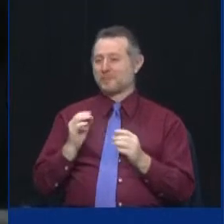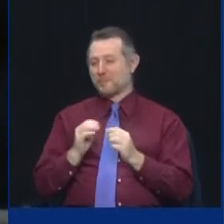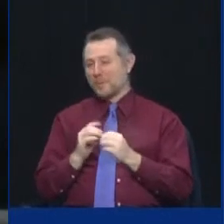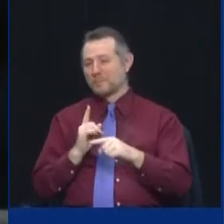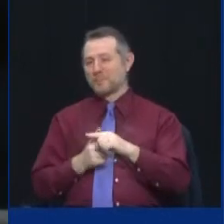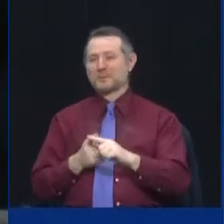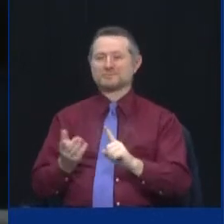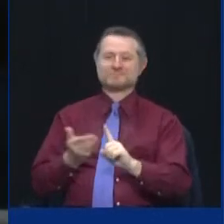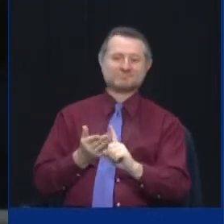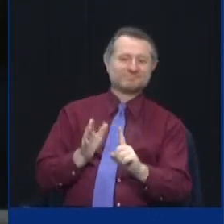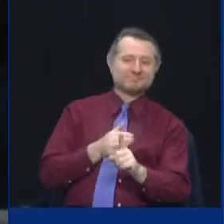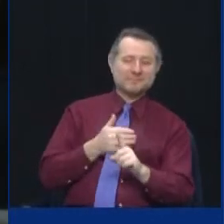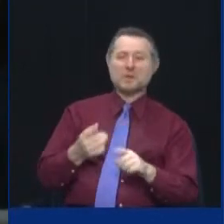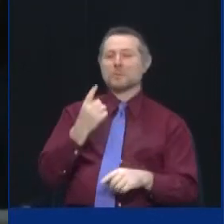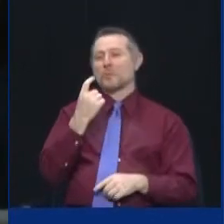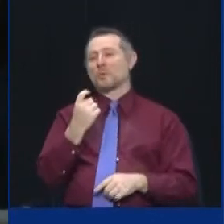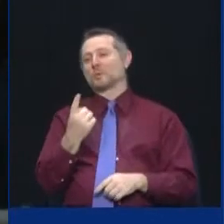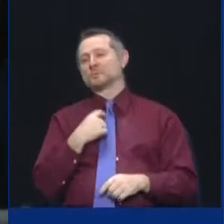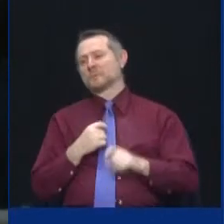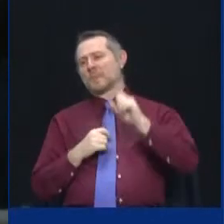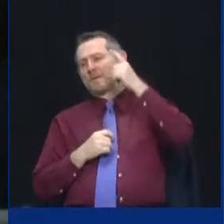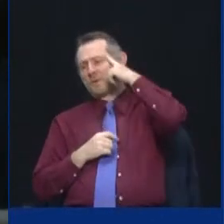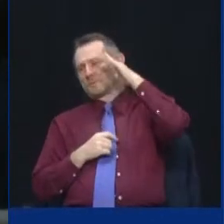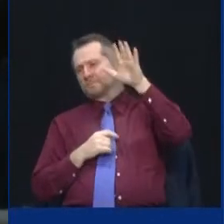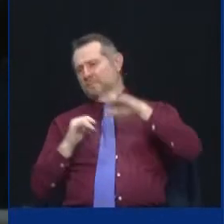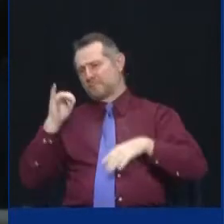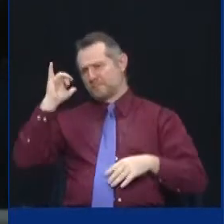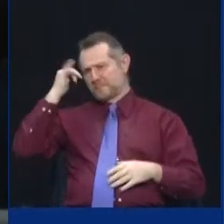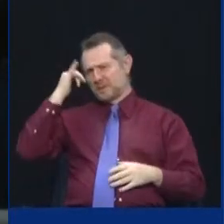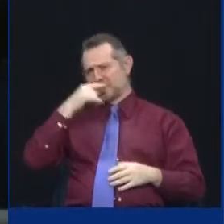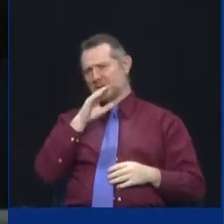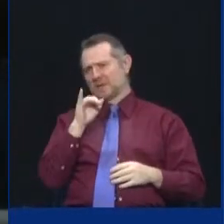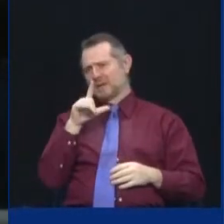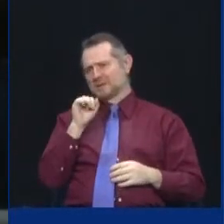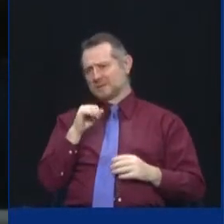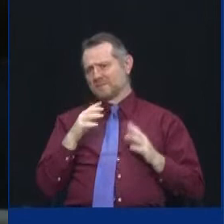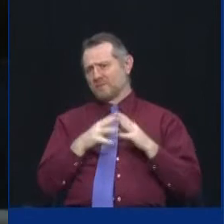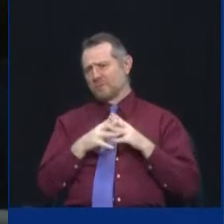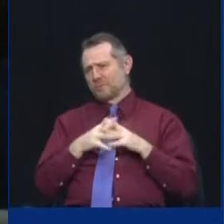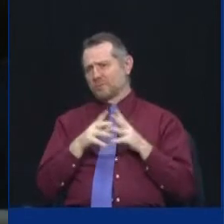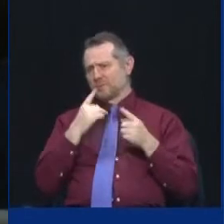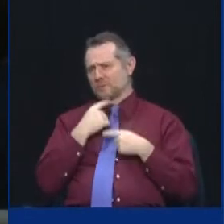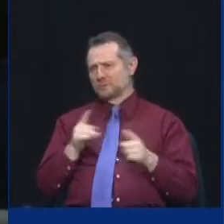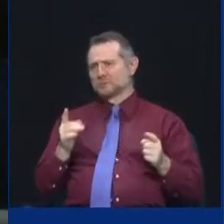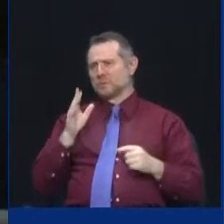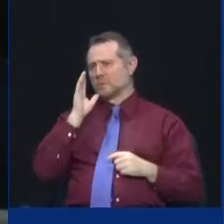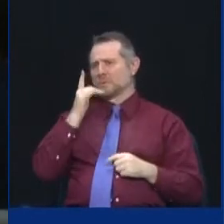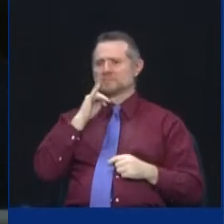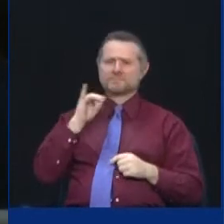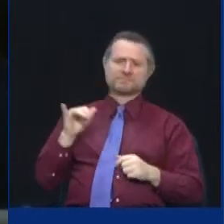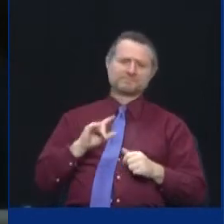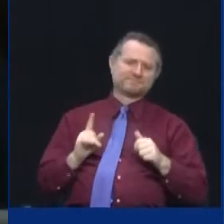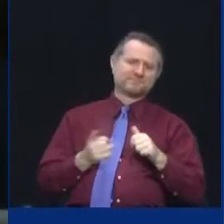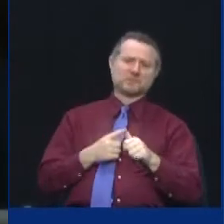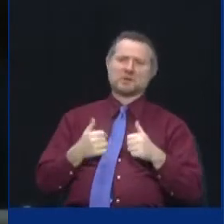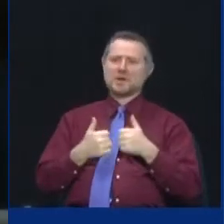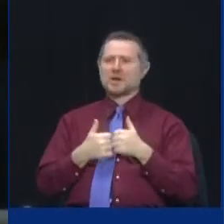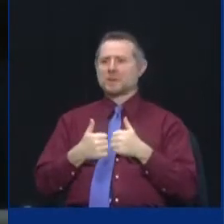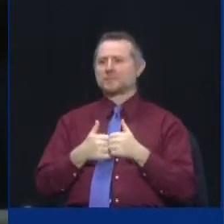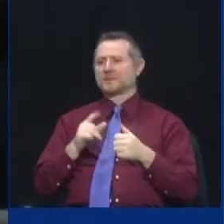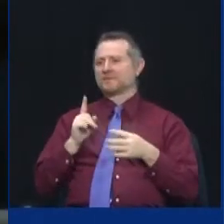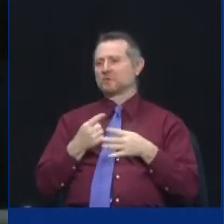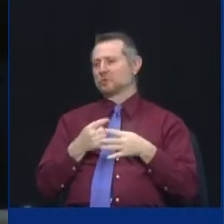more. The Bills announcing the schedule today, it seems they're going to be playing their first game that first week of the season. Is